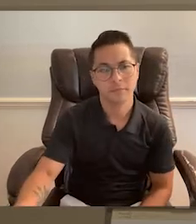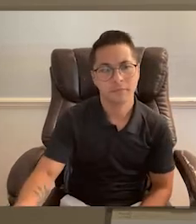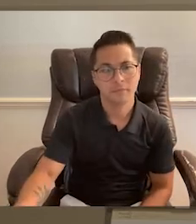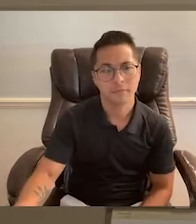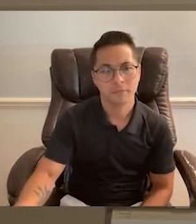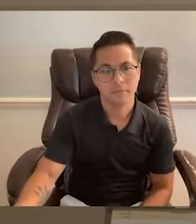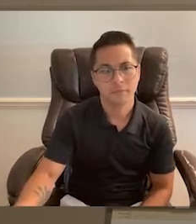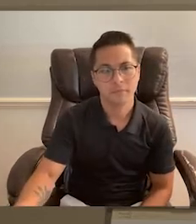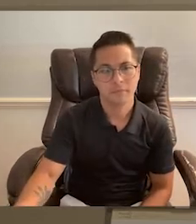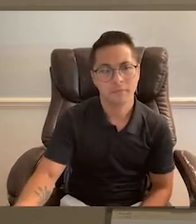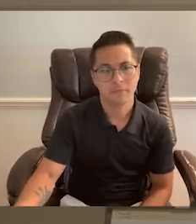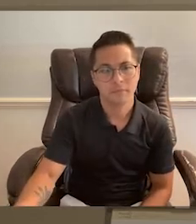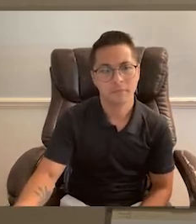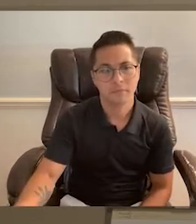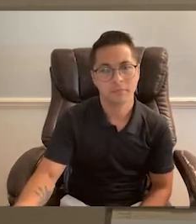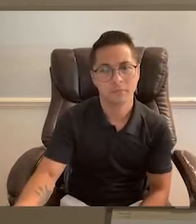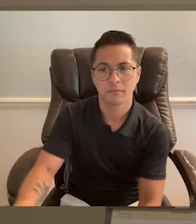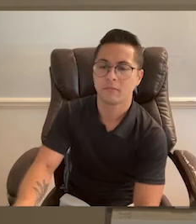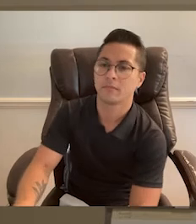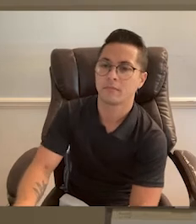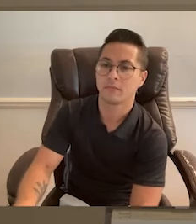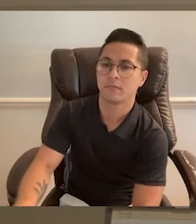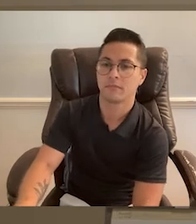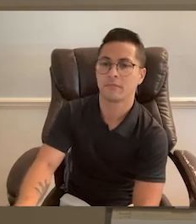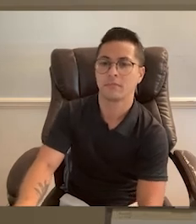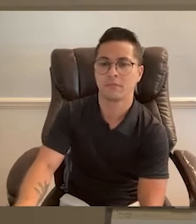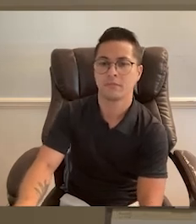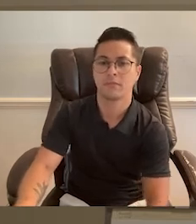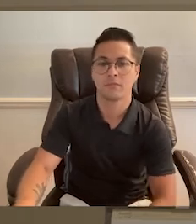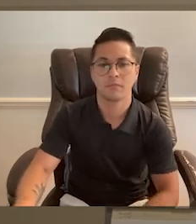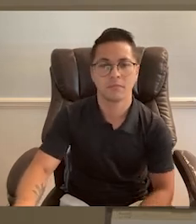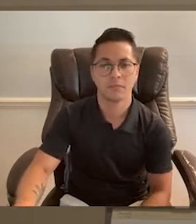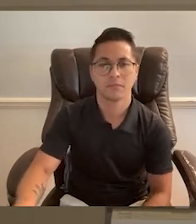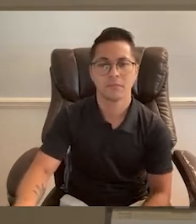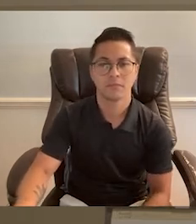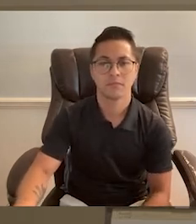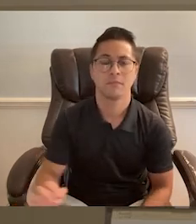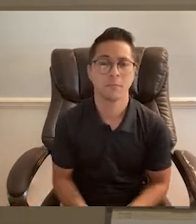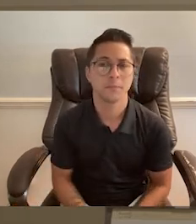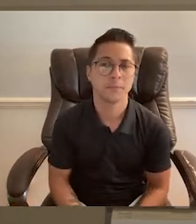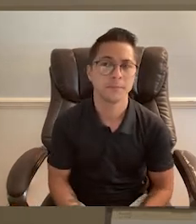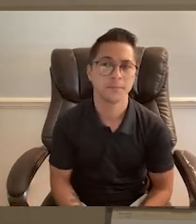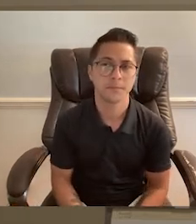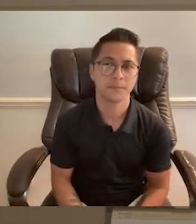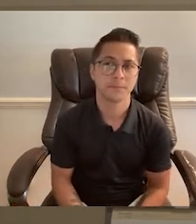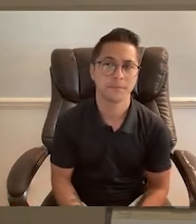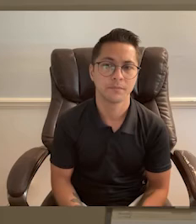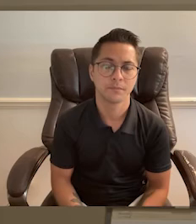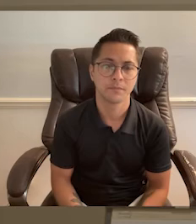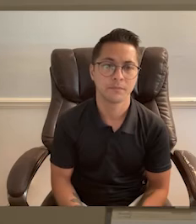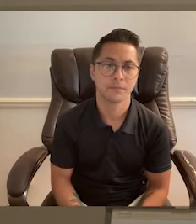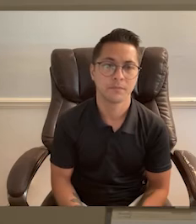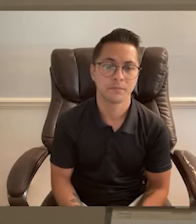with physical disability. So if somebody, if you have a child or a sibling who you want them to be